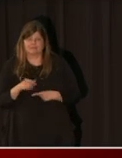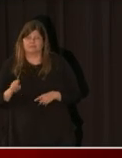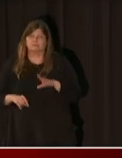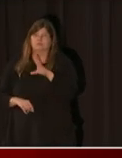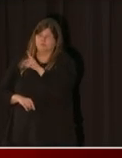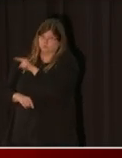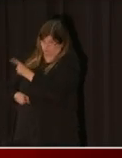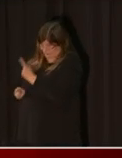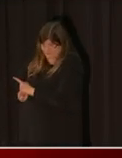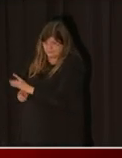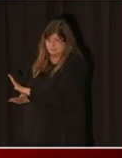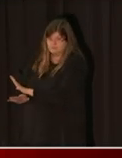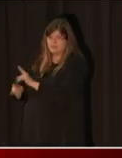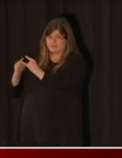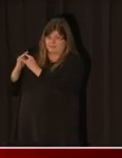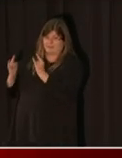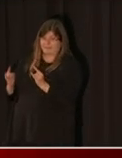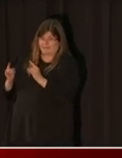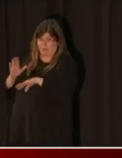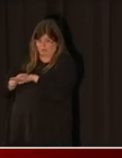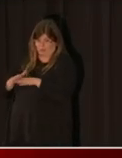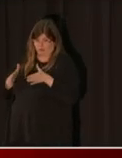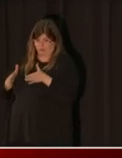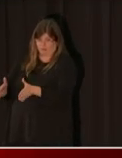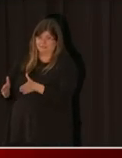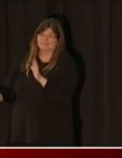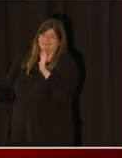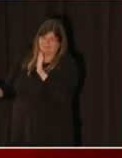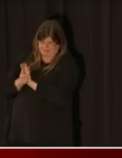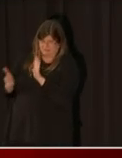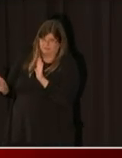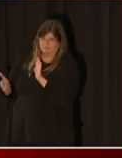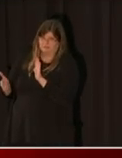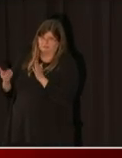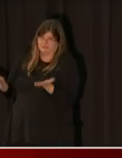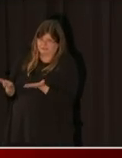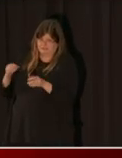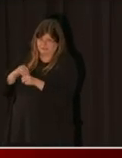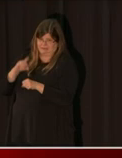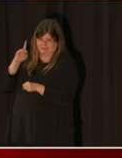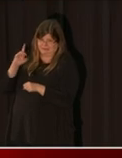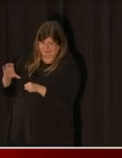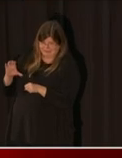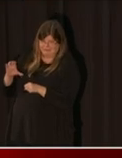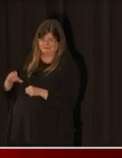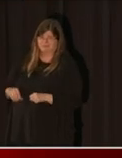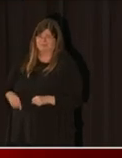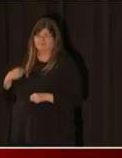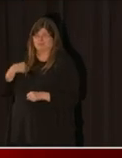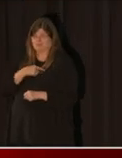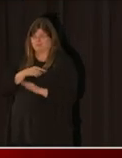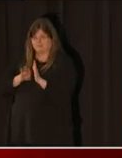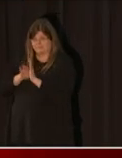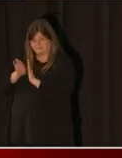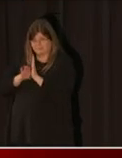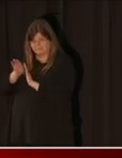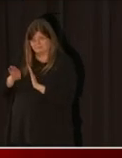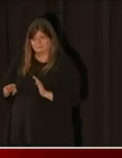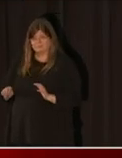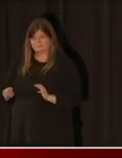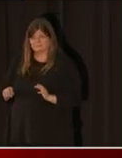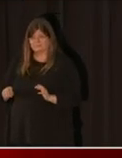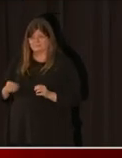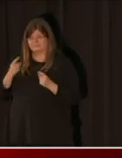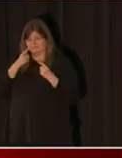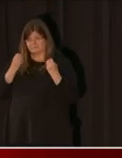is not legal in the district. And we have developed over the course of many months,